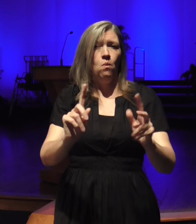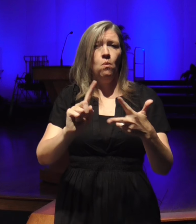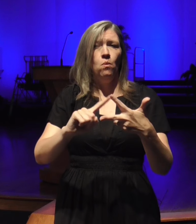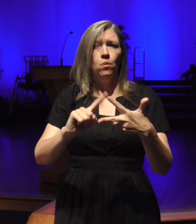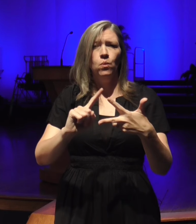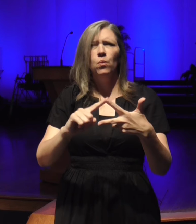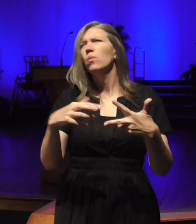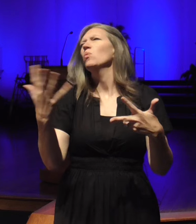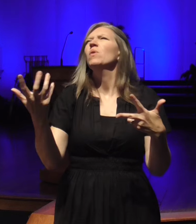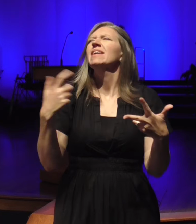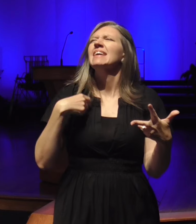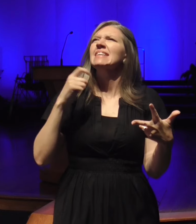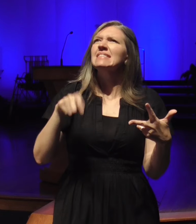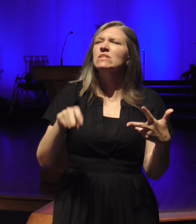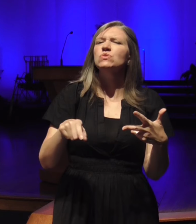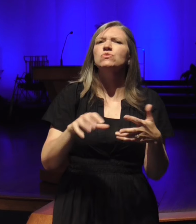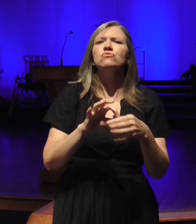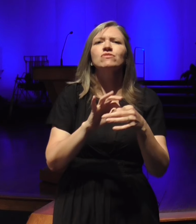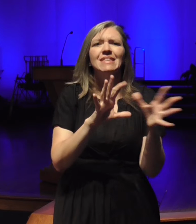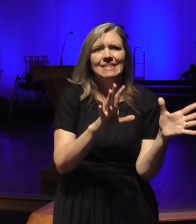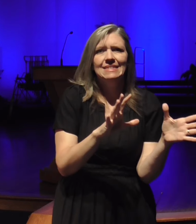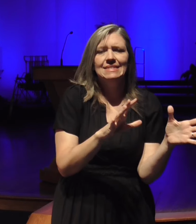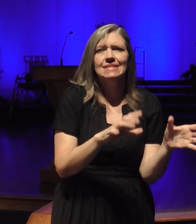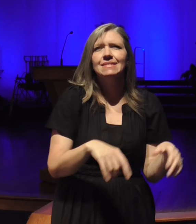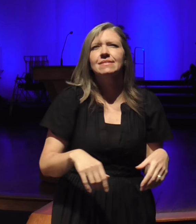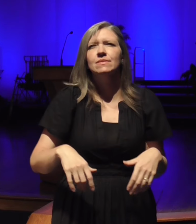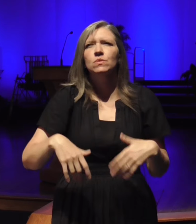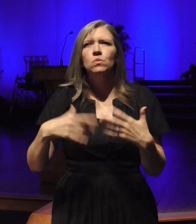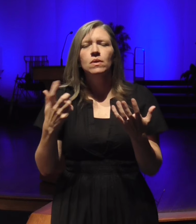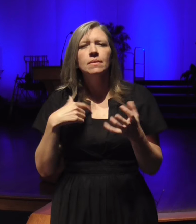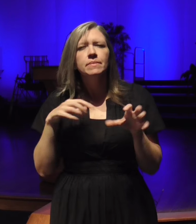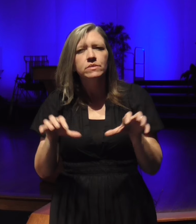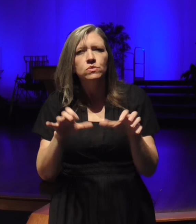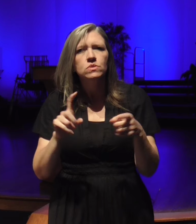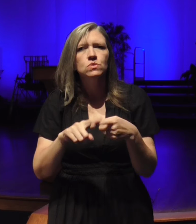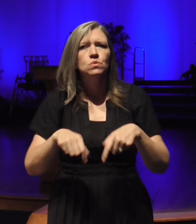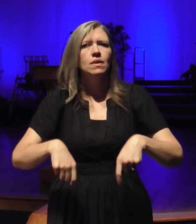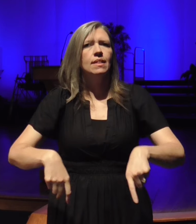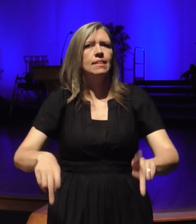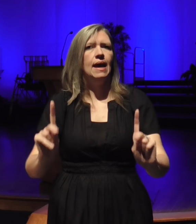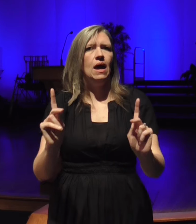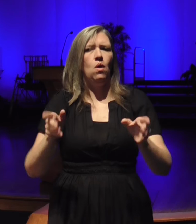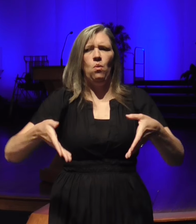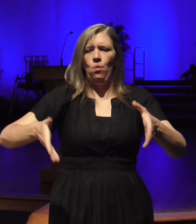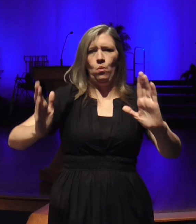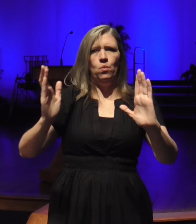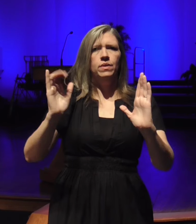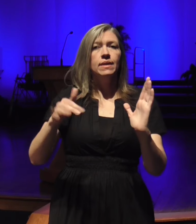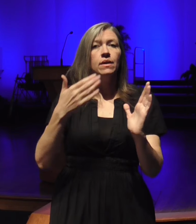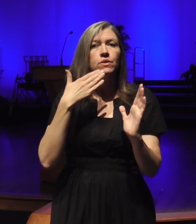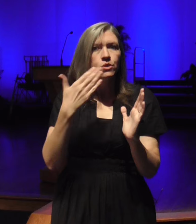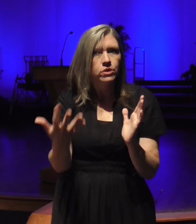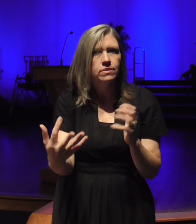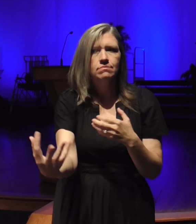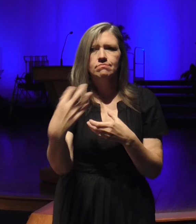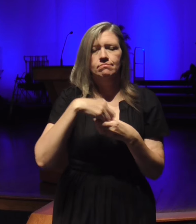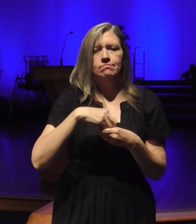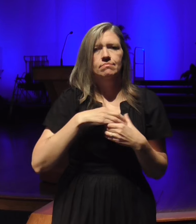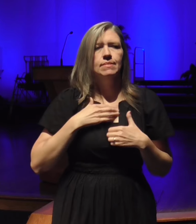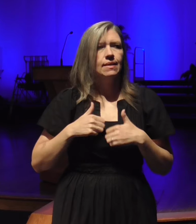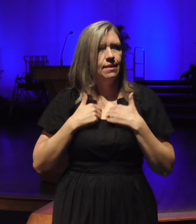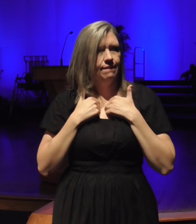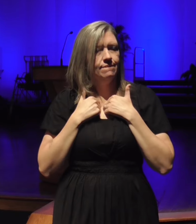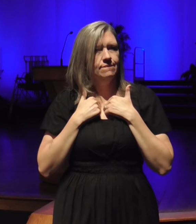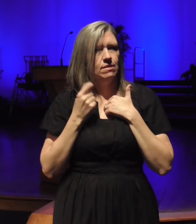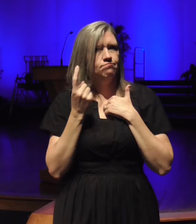that point of allowing it. What am I called to release, to allow this good into my life?